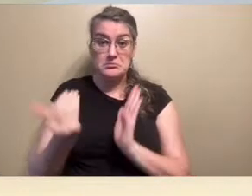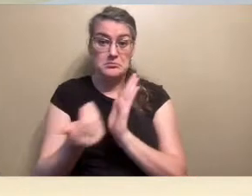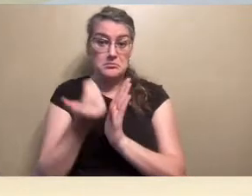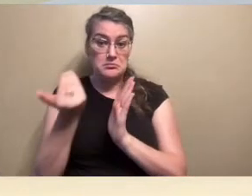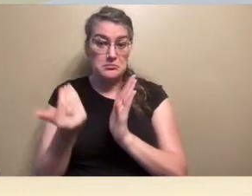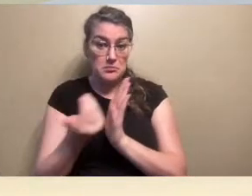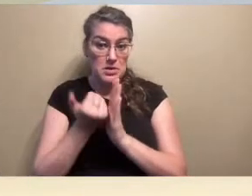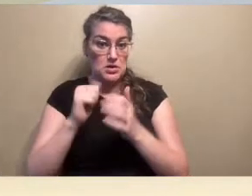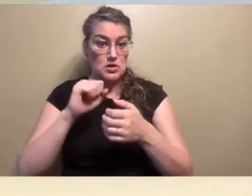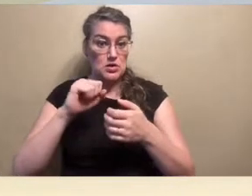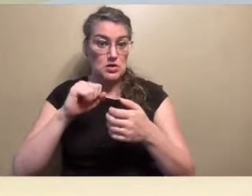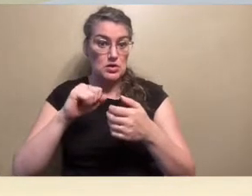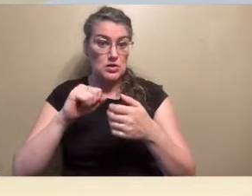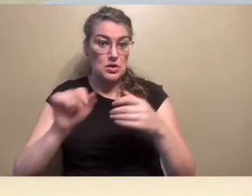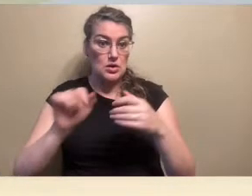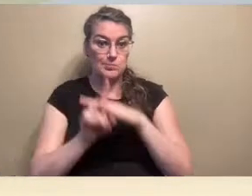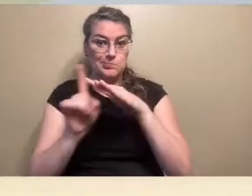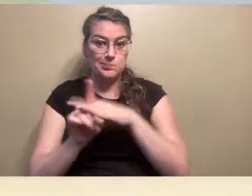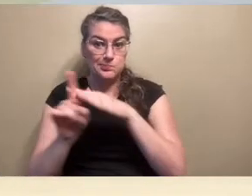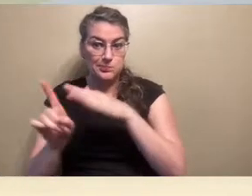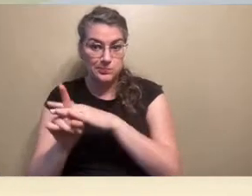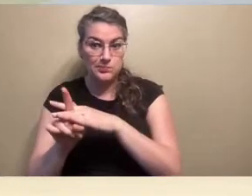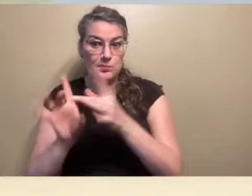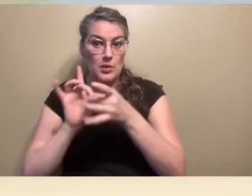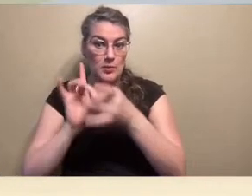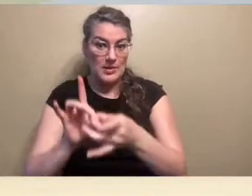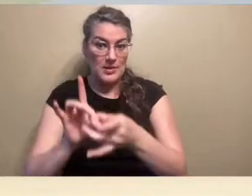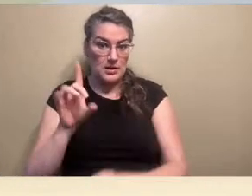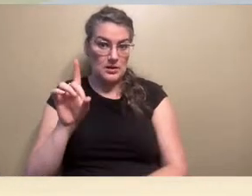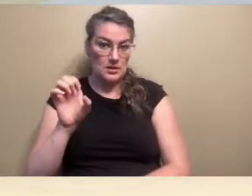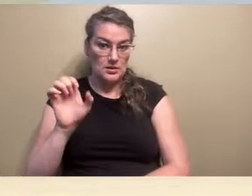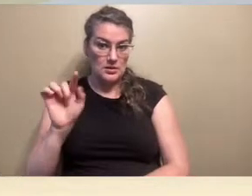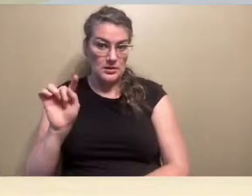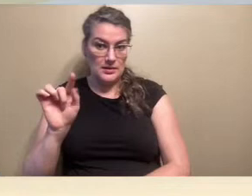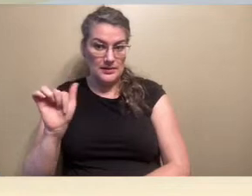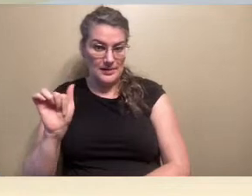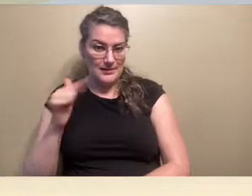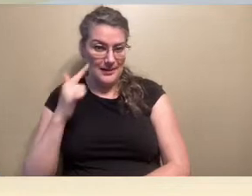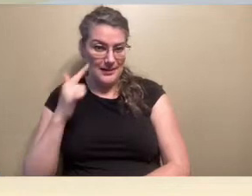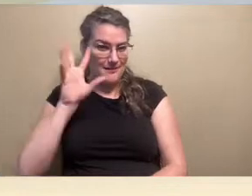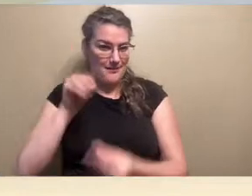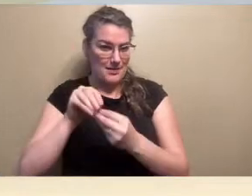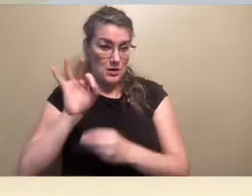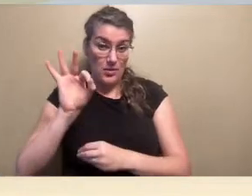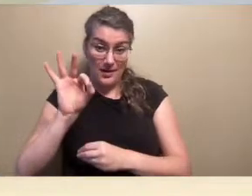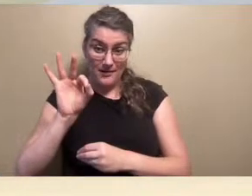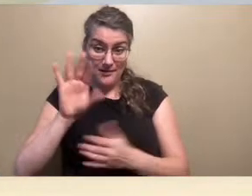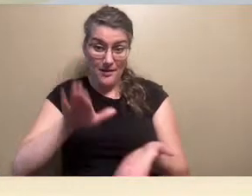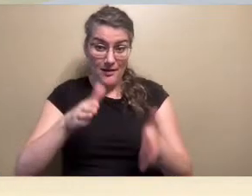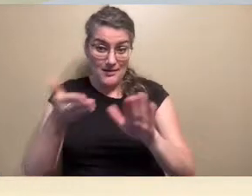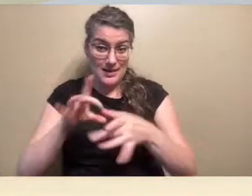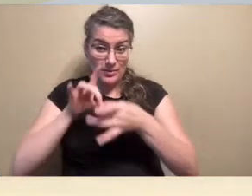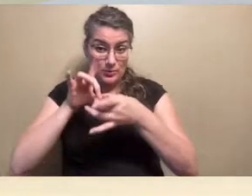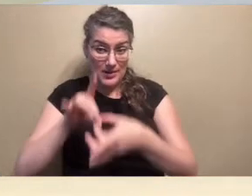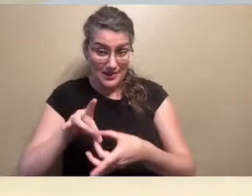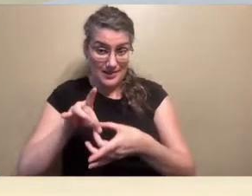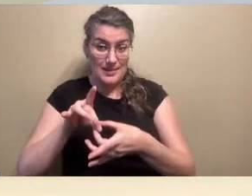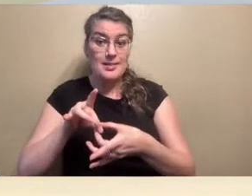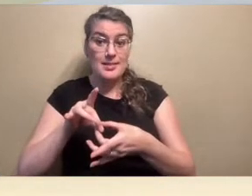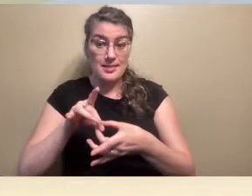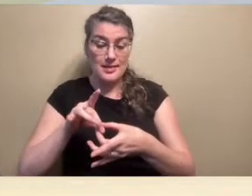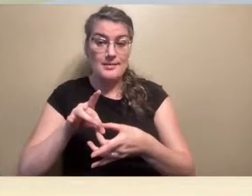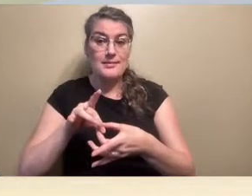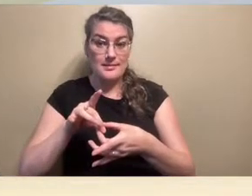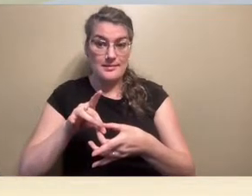stories over the past few days, weeks, of 9 deaths attributed to COVID in youth under 12.